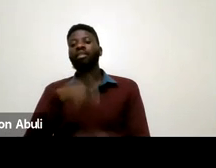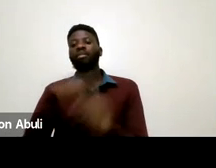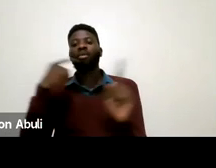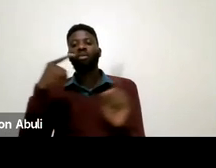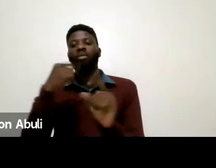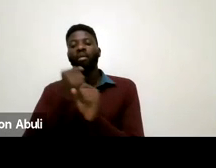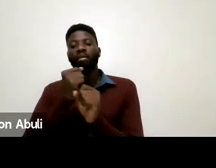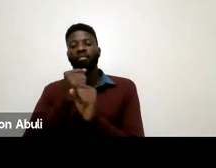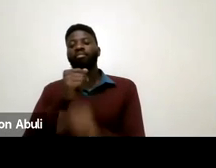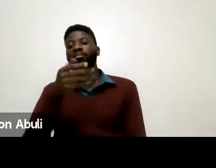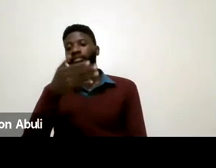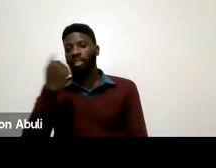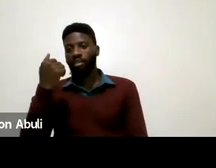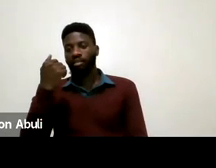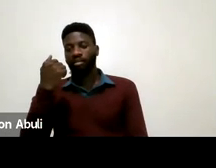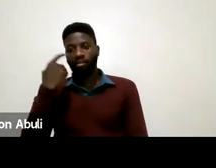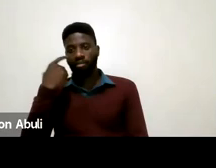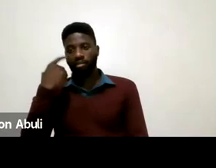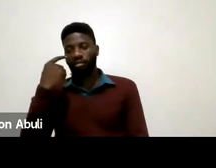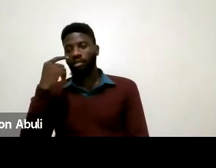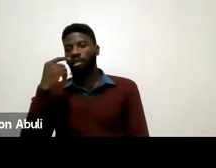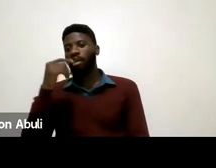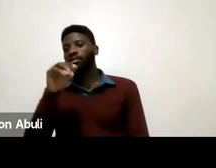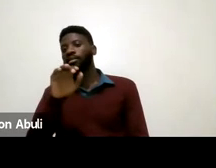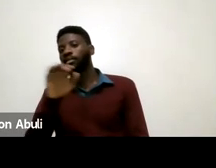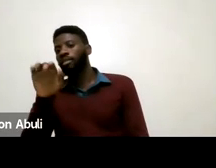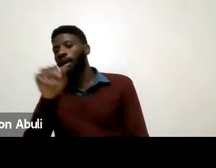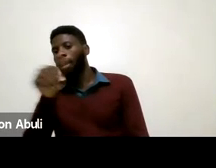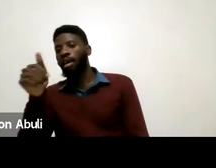to maybe look others for advice?